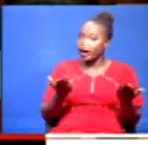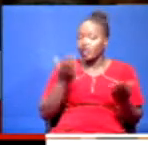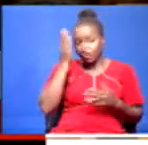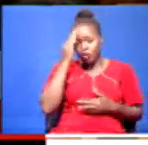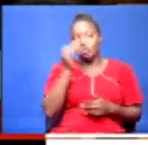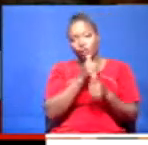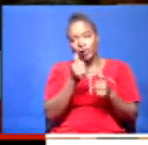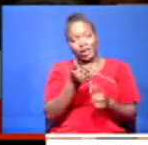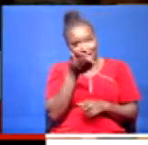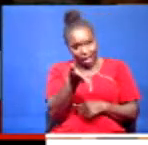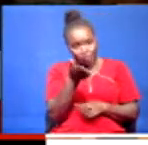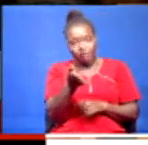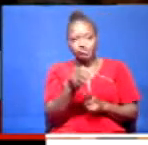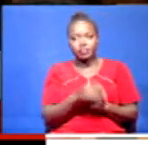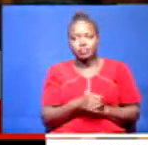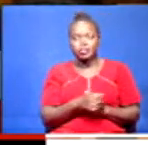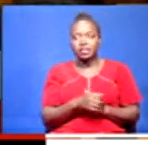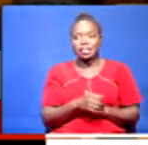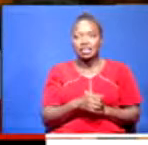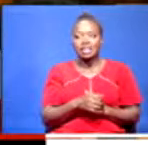Iko hapa.